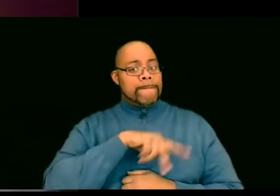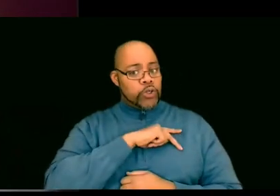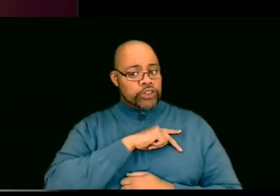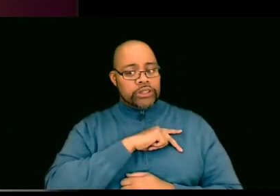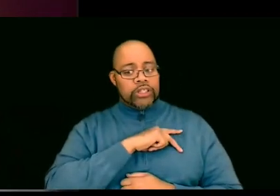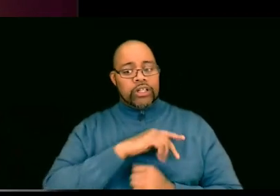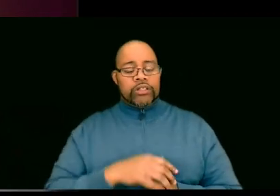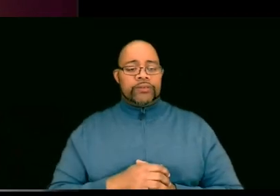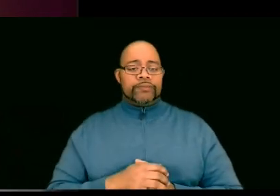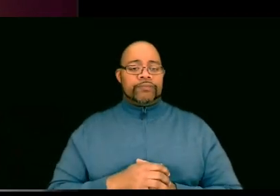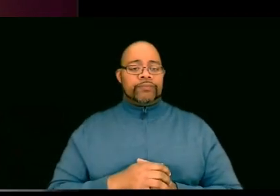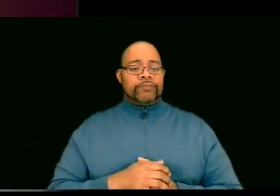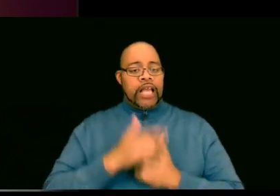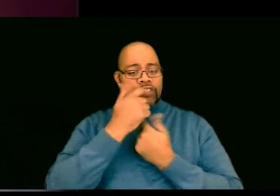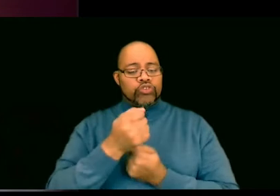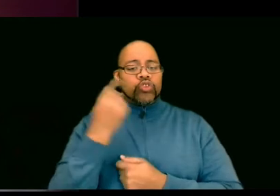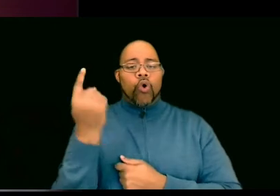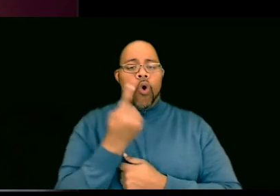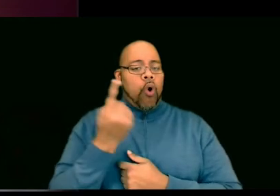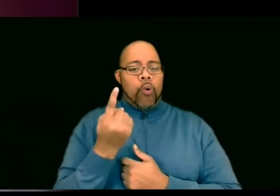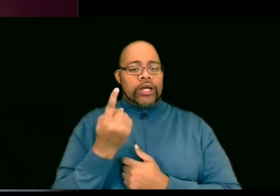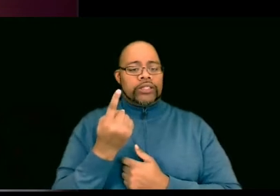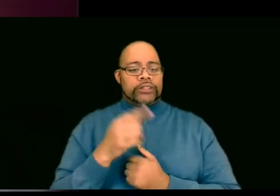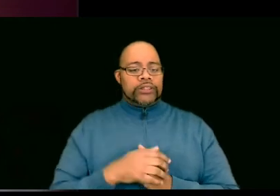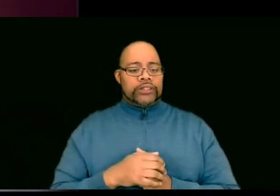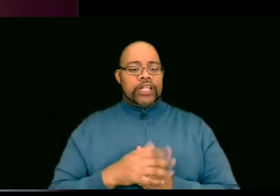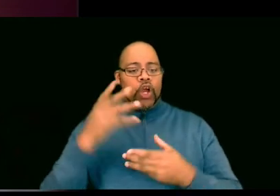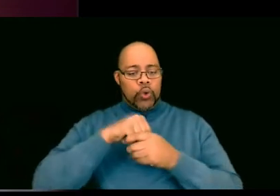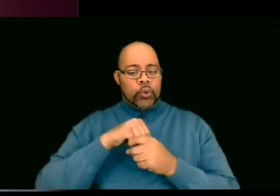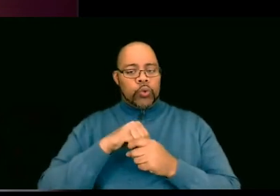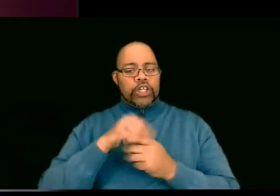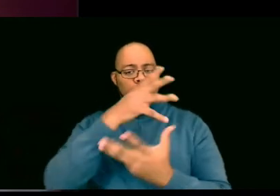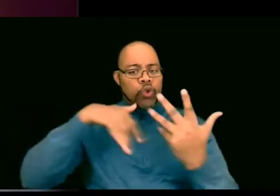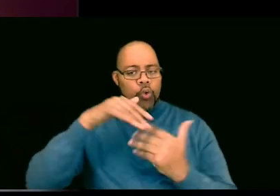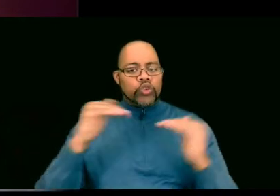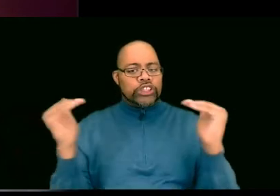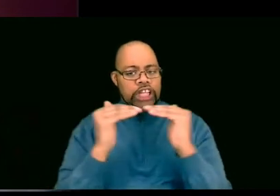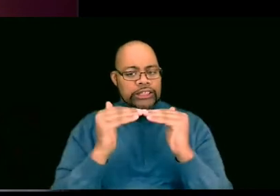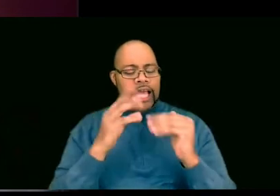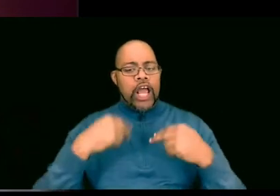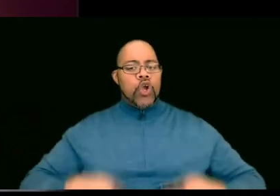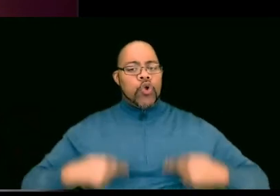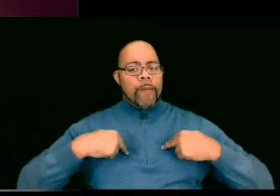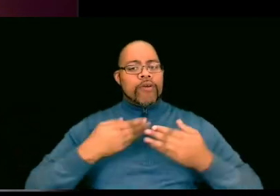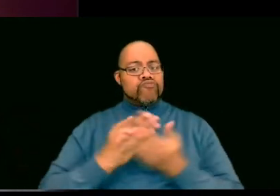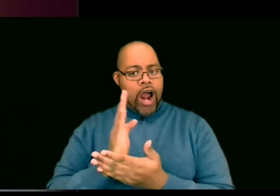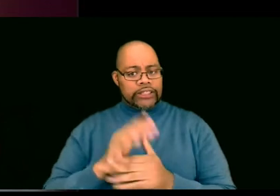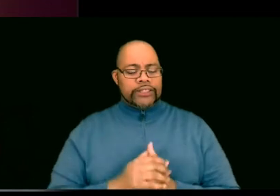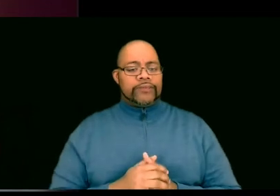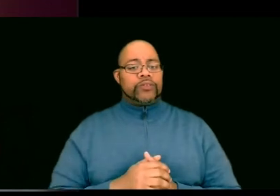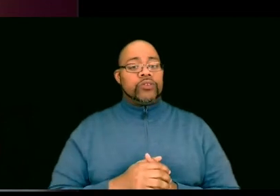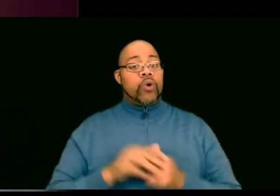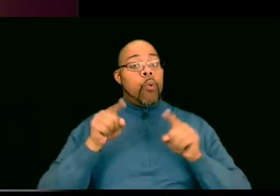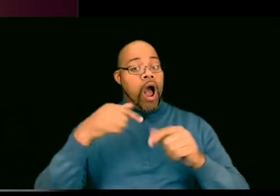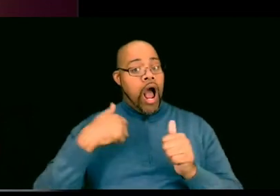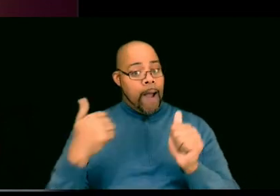my personal interest has always included social justice and human rights.